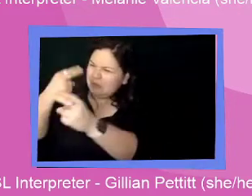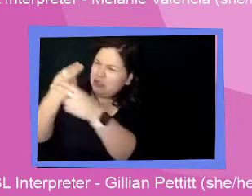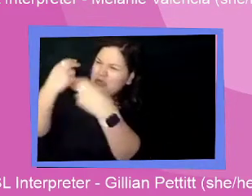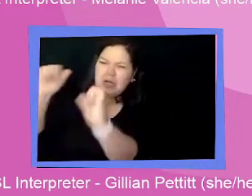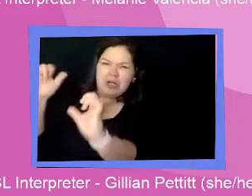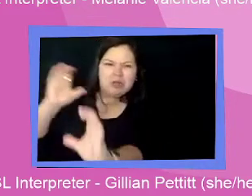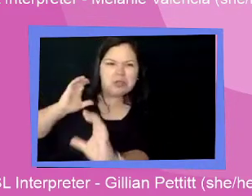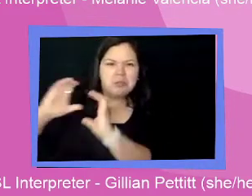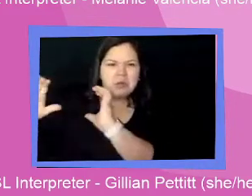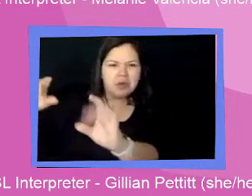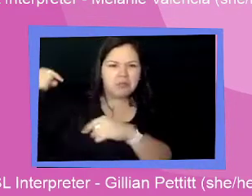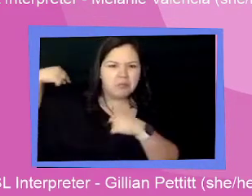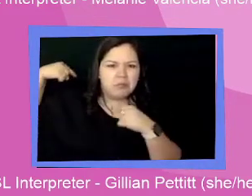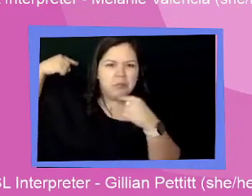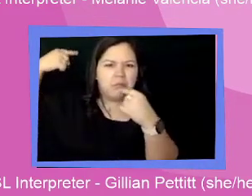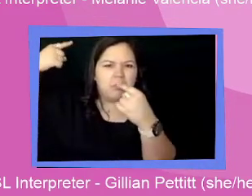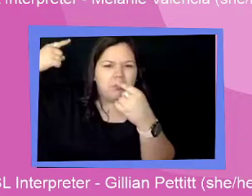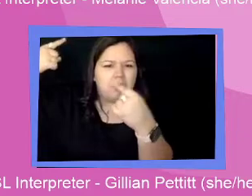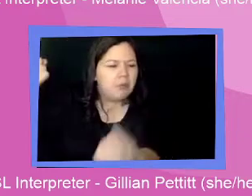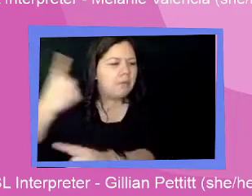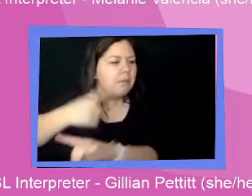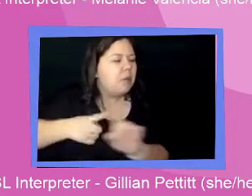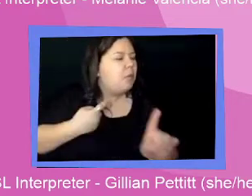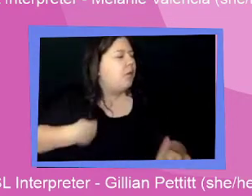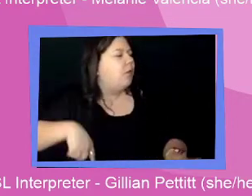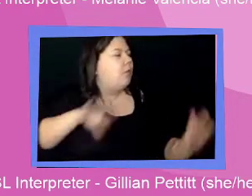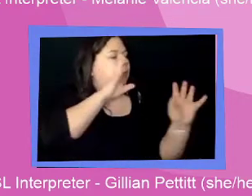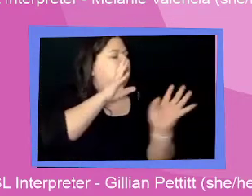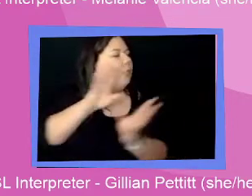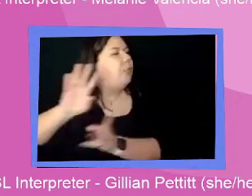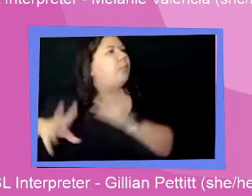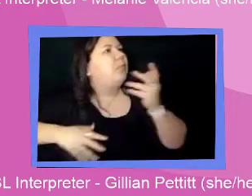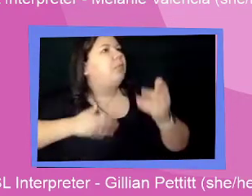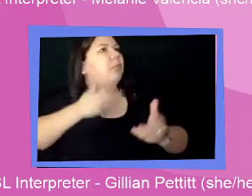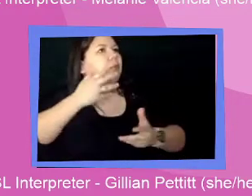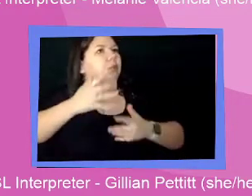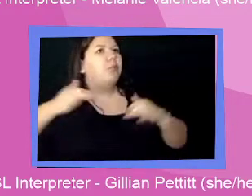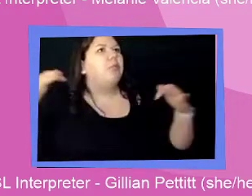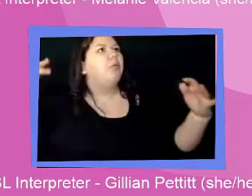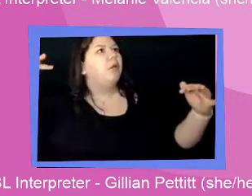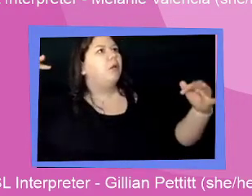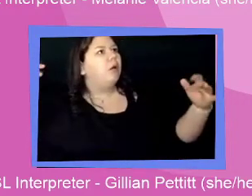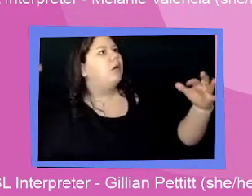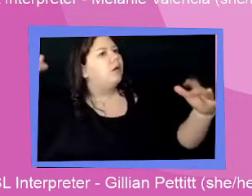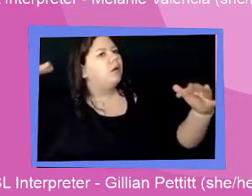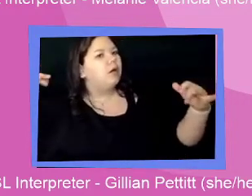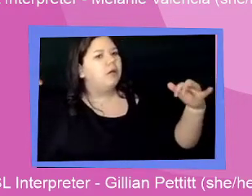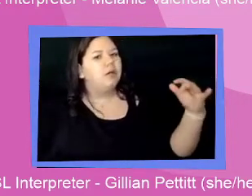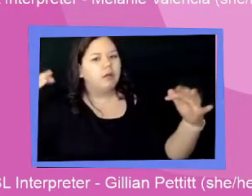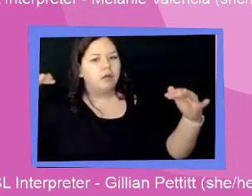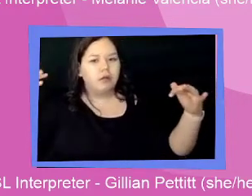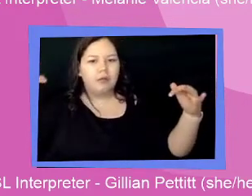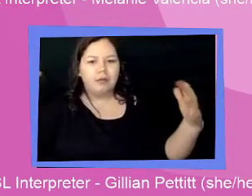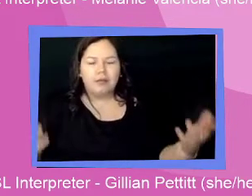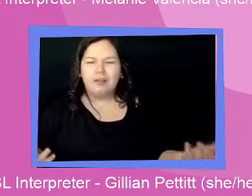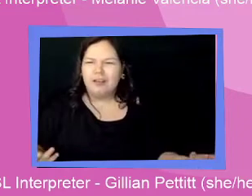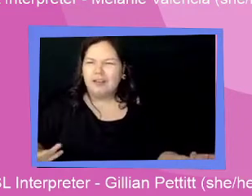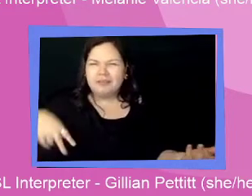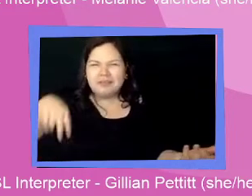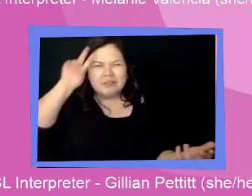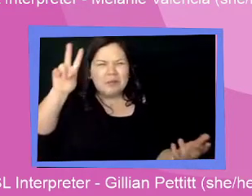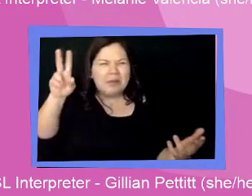for millions of years, we hadn't been able to hear it. Whoop, whoop, whoop. What a stupid sound it